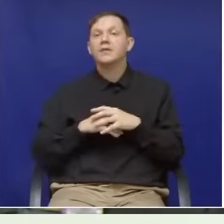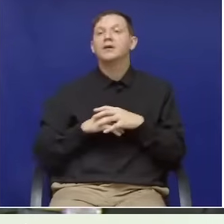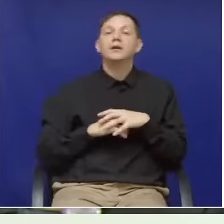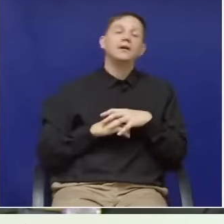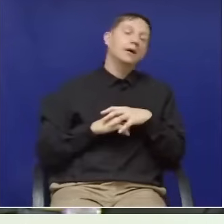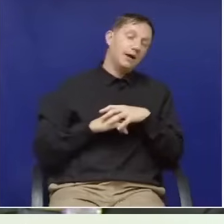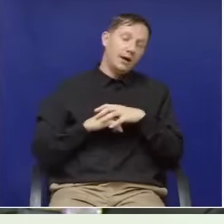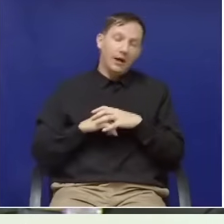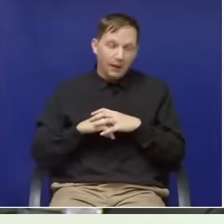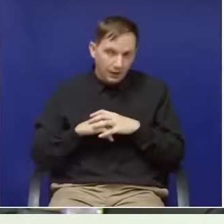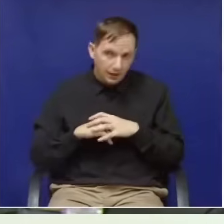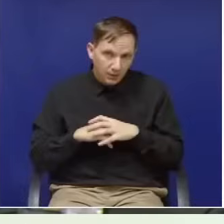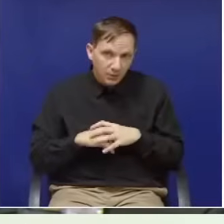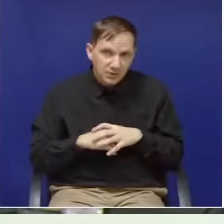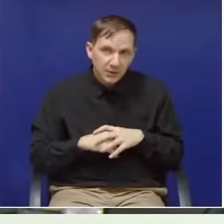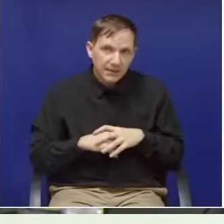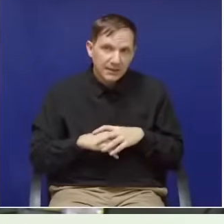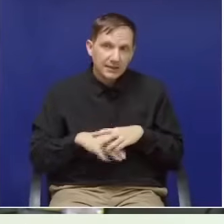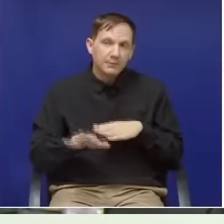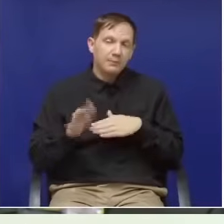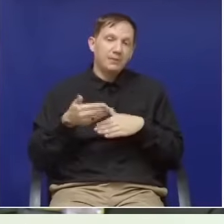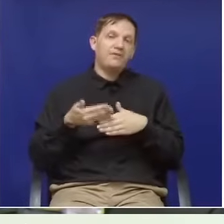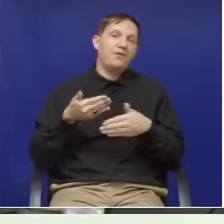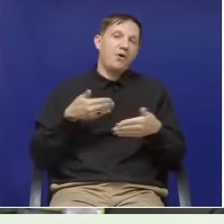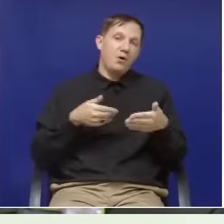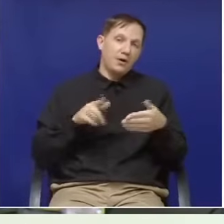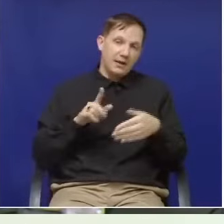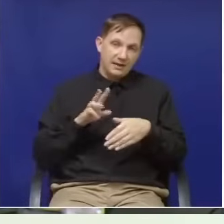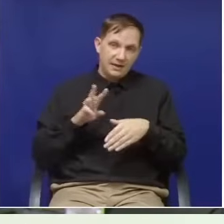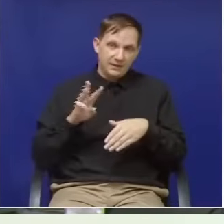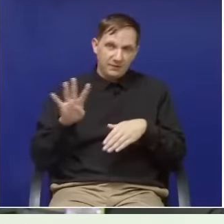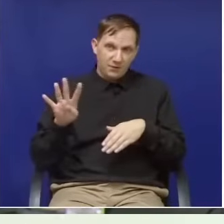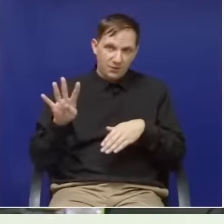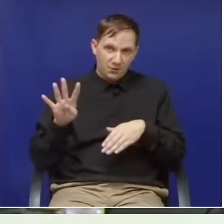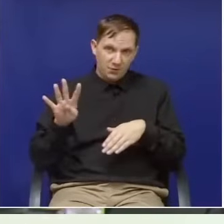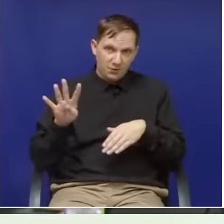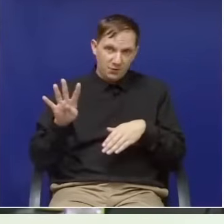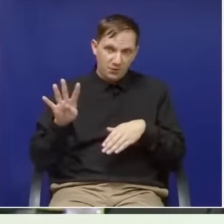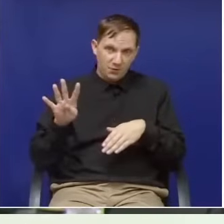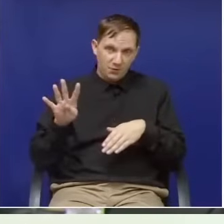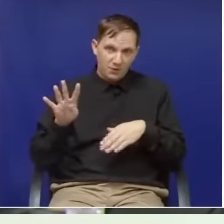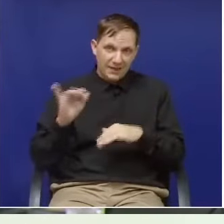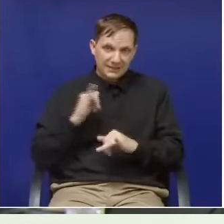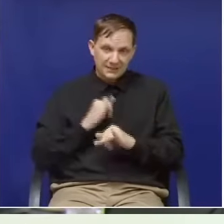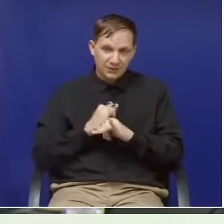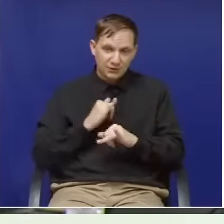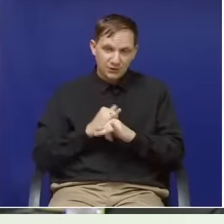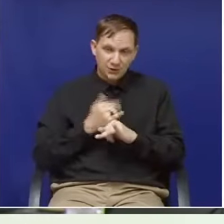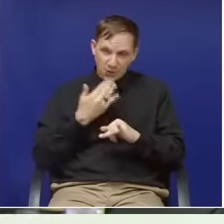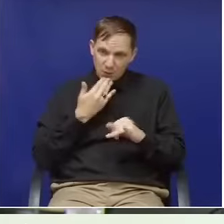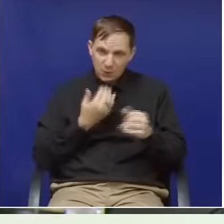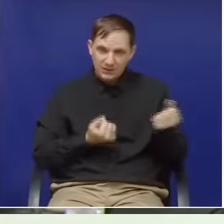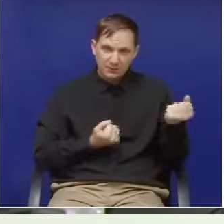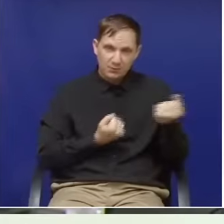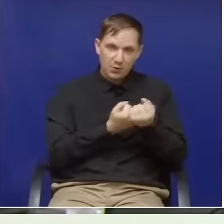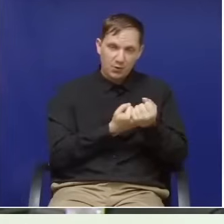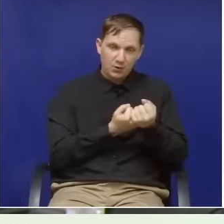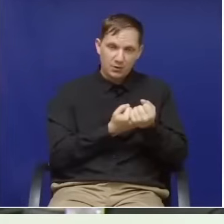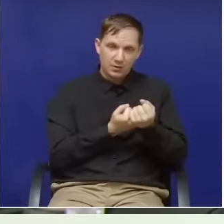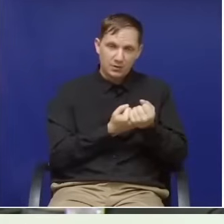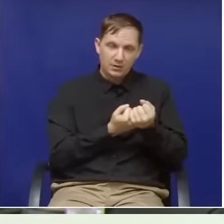from the pre-1994 have been an institution that was the backbone of the apartheid